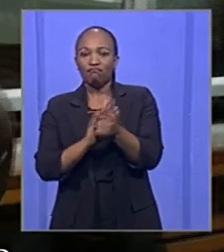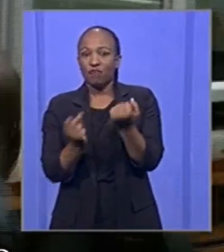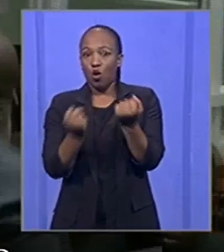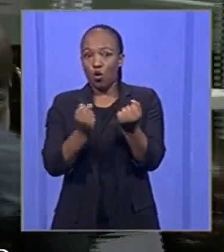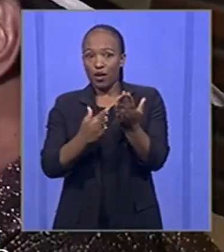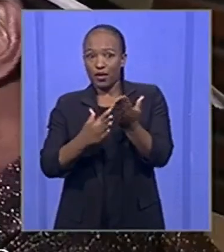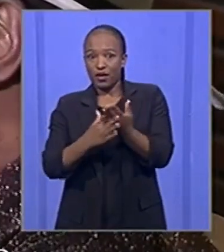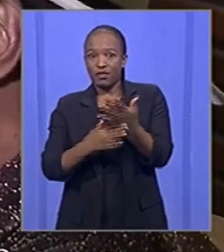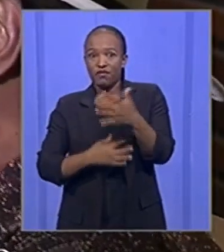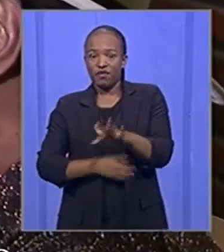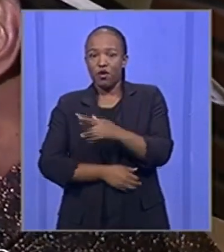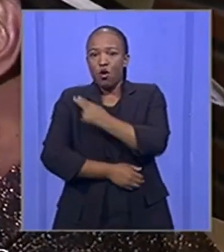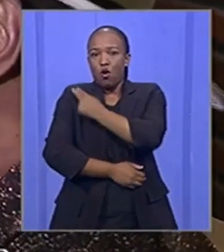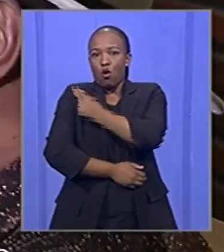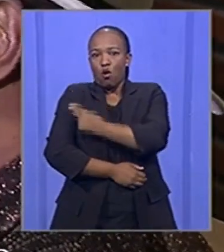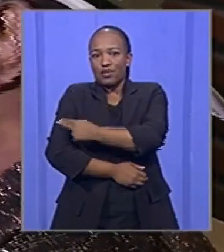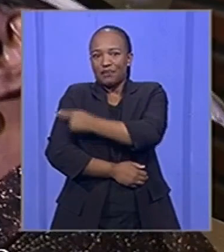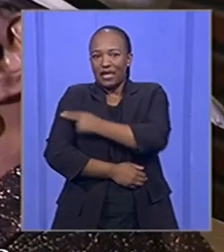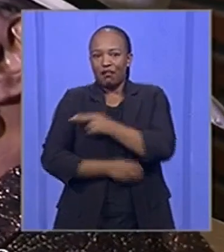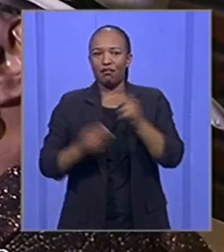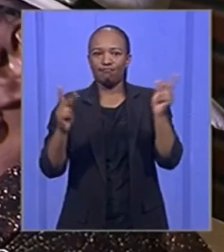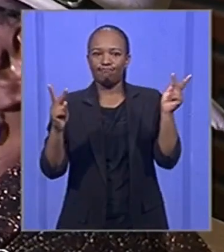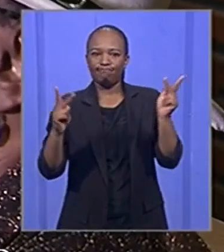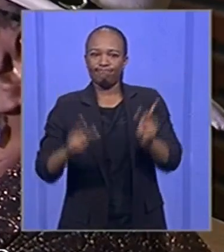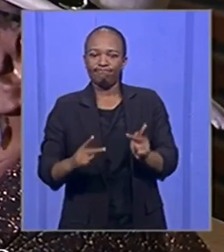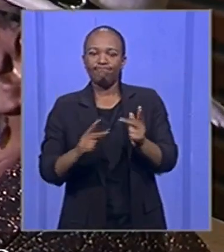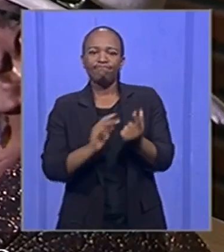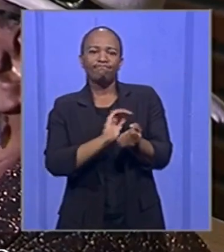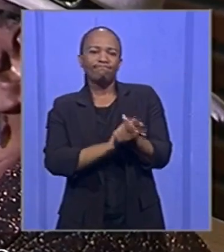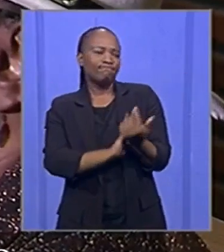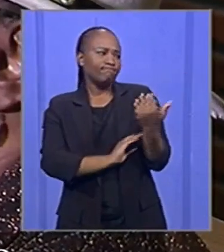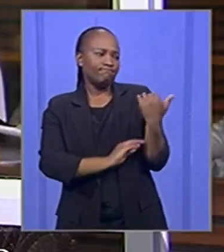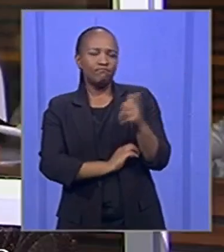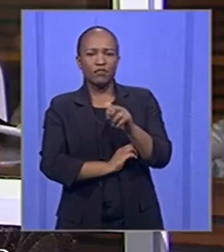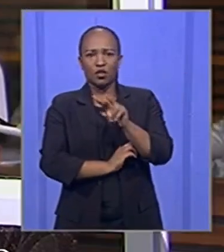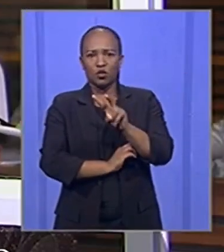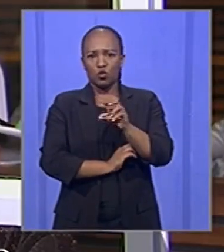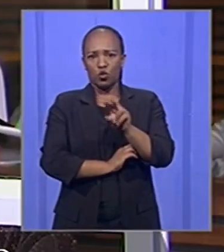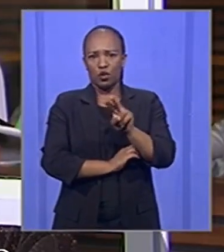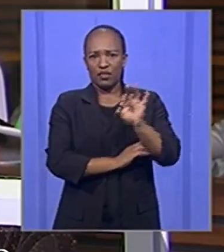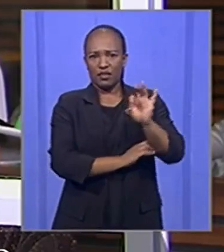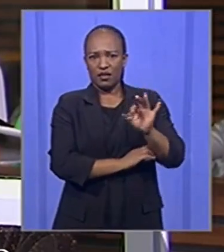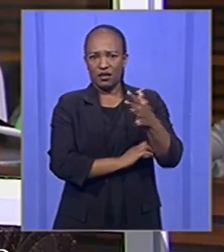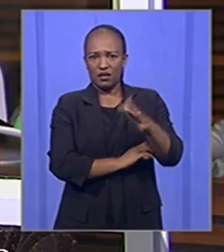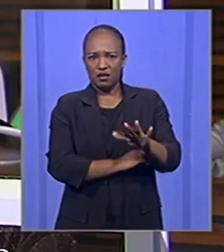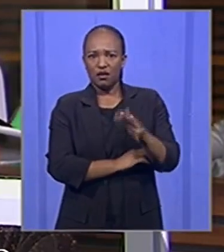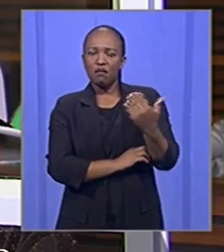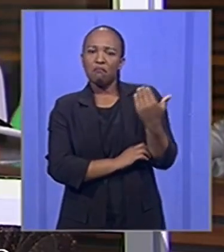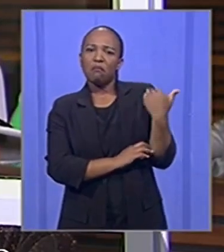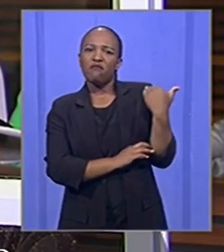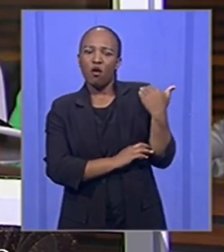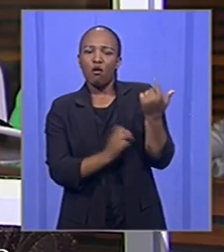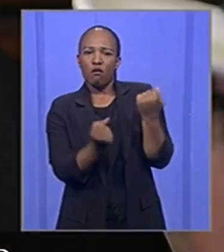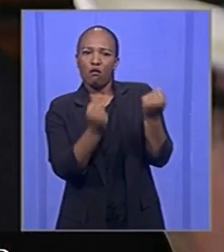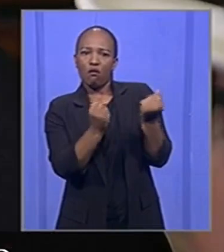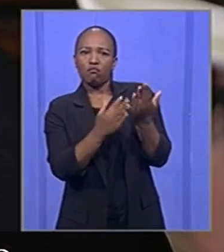kaho ya sepetlele sa mahloko a kelello Kimberley ka 2003. Ho ya ka bopaki ba lekala la naha la